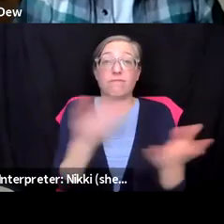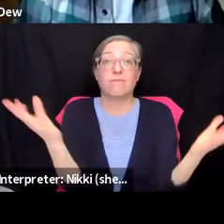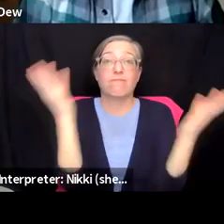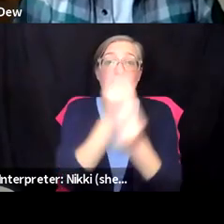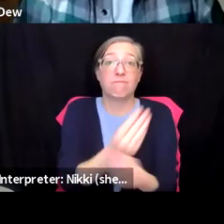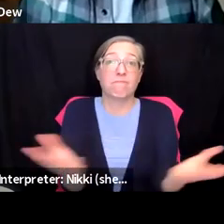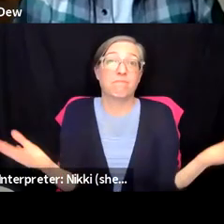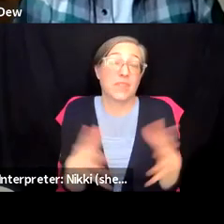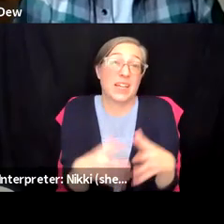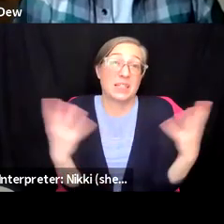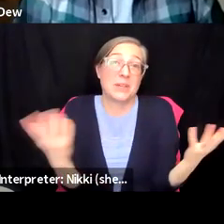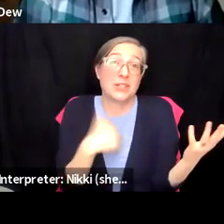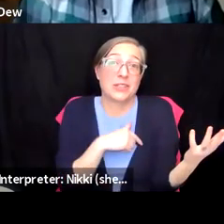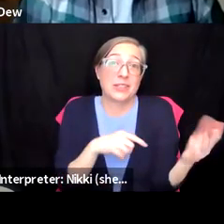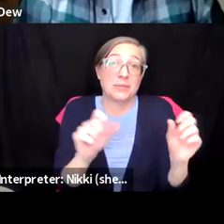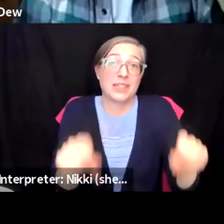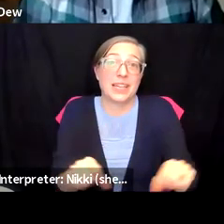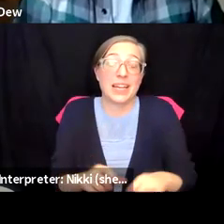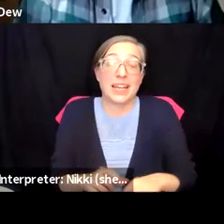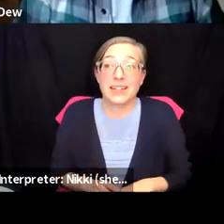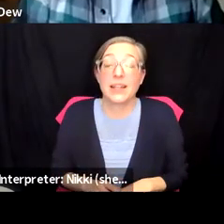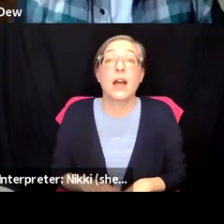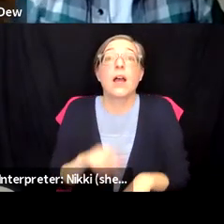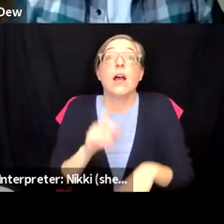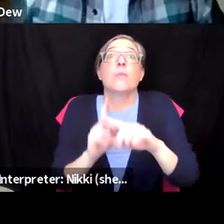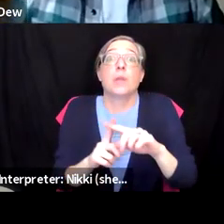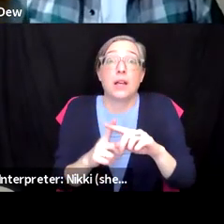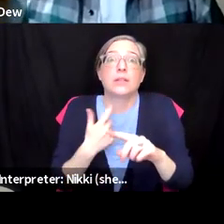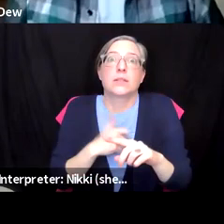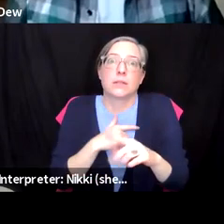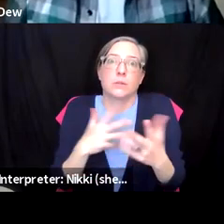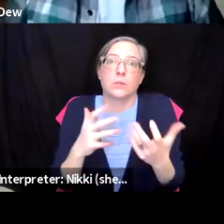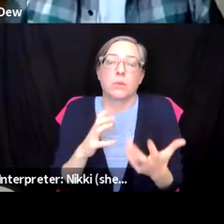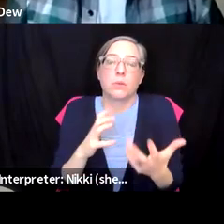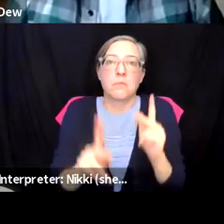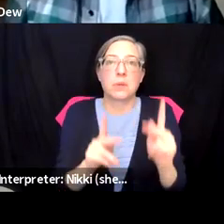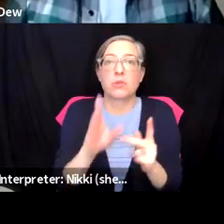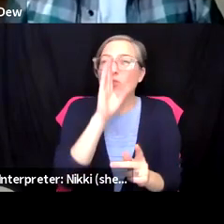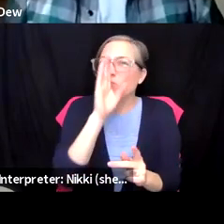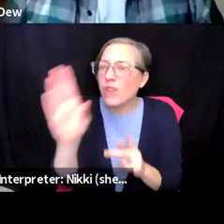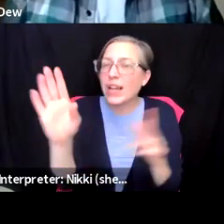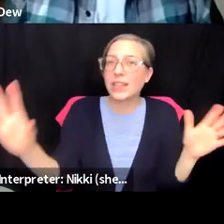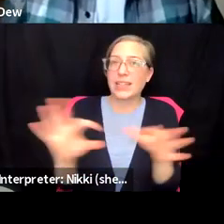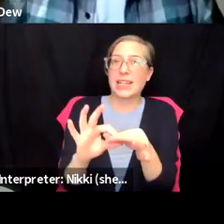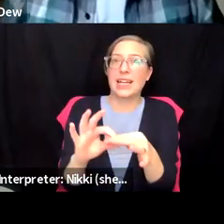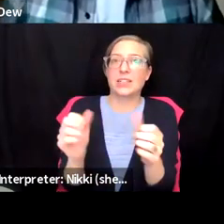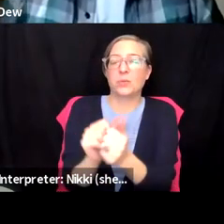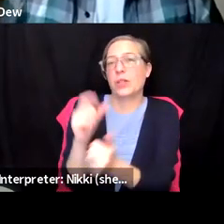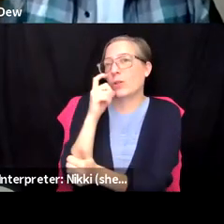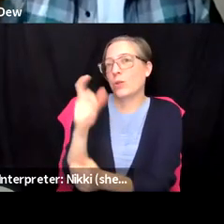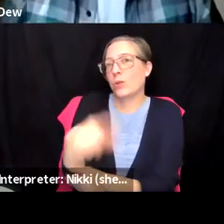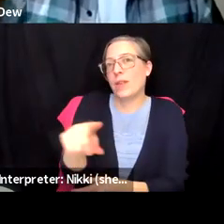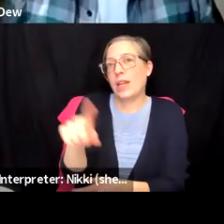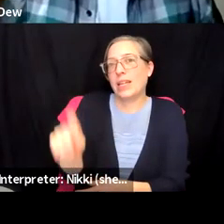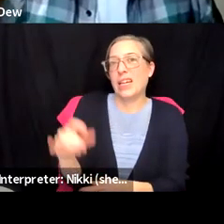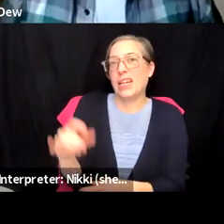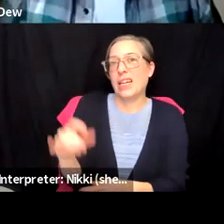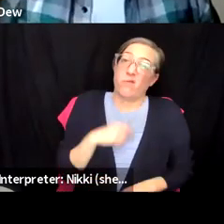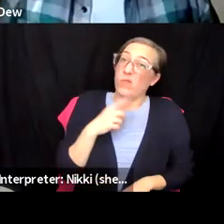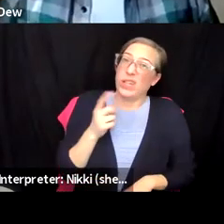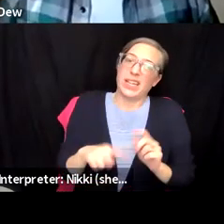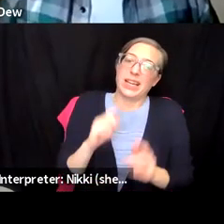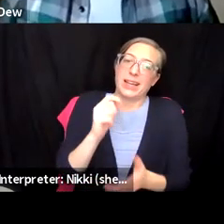as directly connected to the resources that they need if we're not the ones that are able to provide them directly.